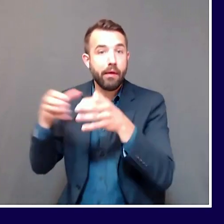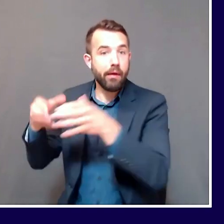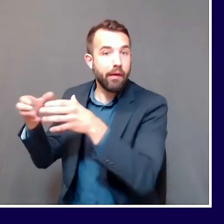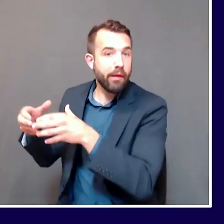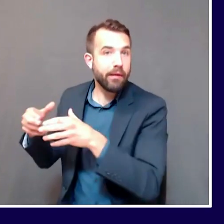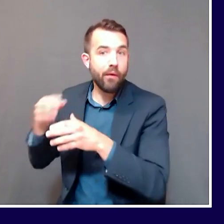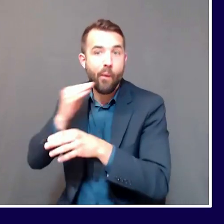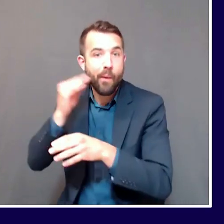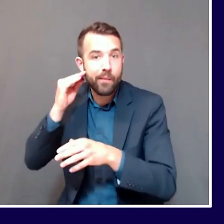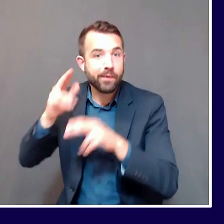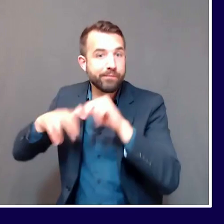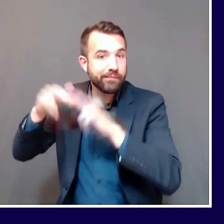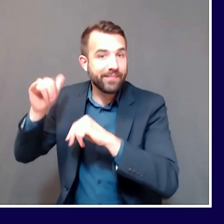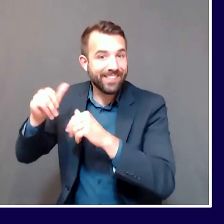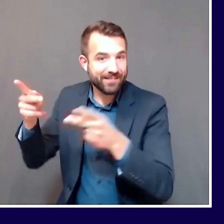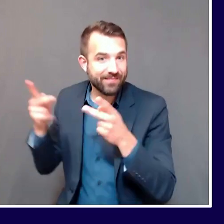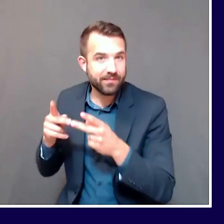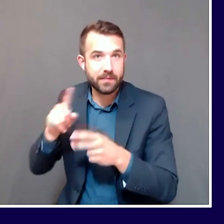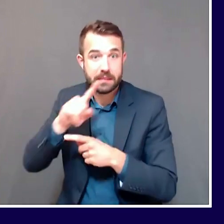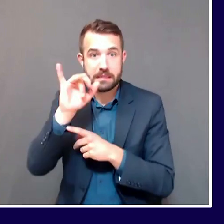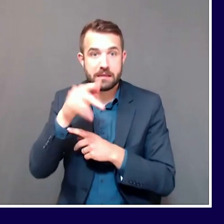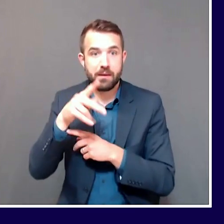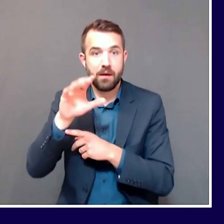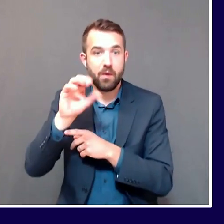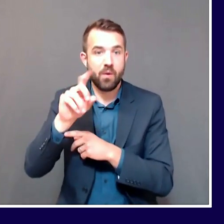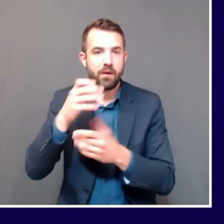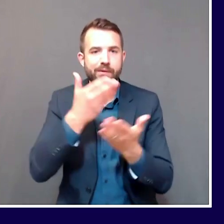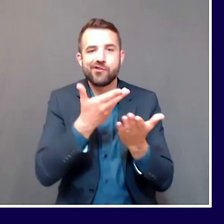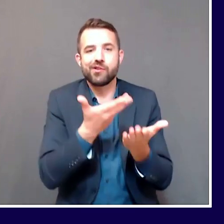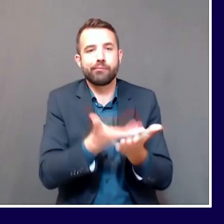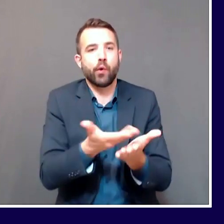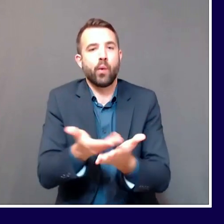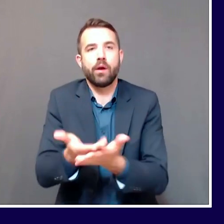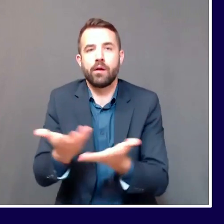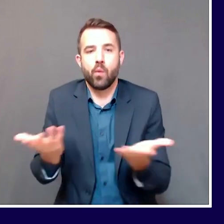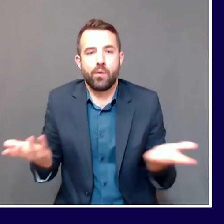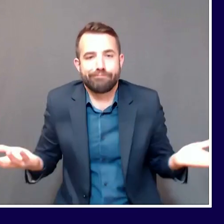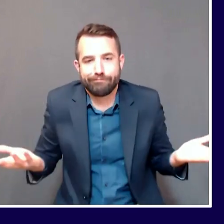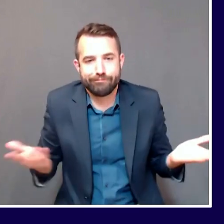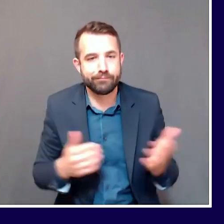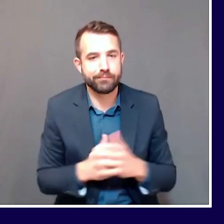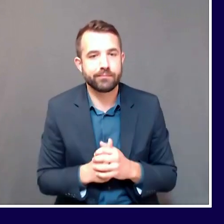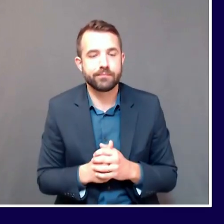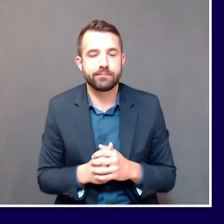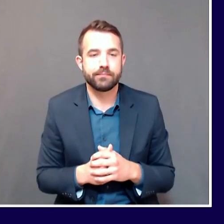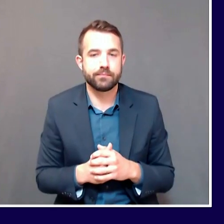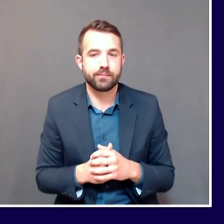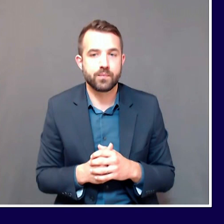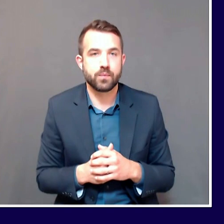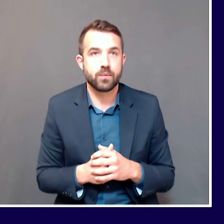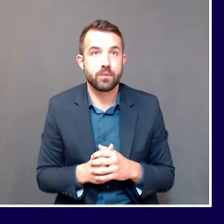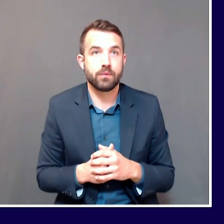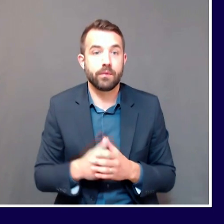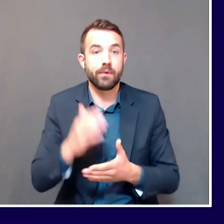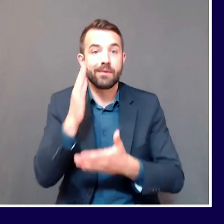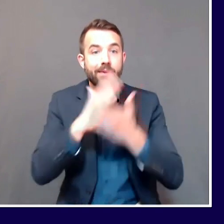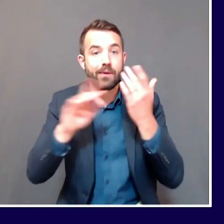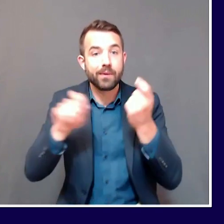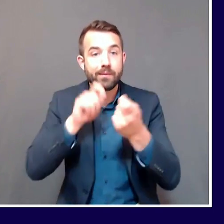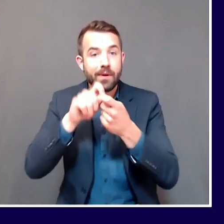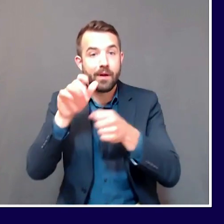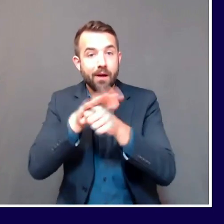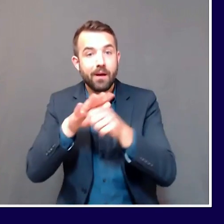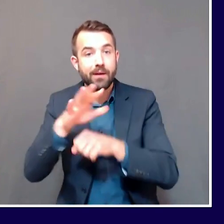bear that out. When we look at those, particularly in some of the areas where we know that there are a high number of